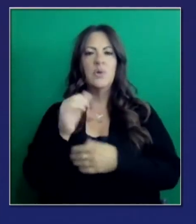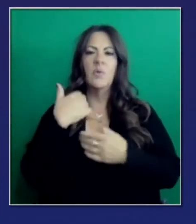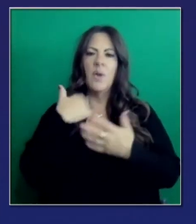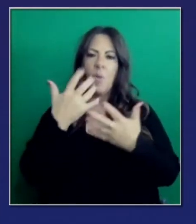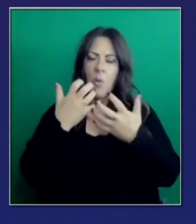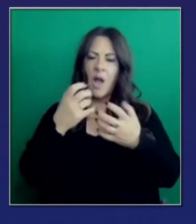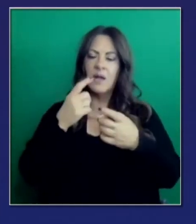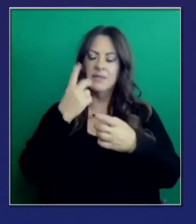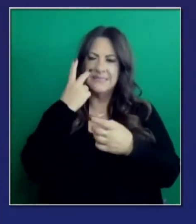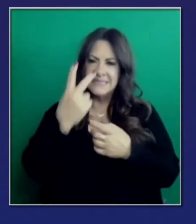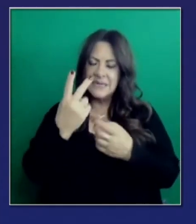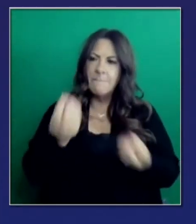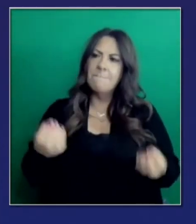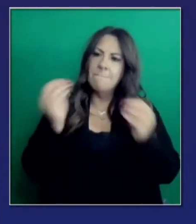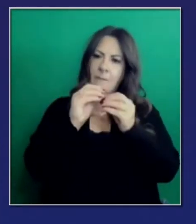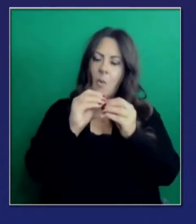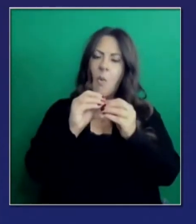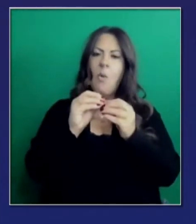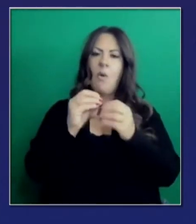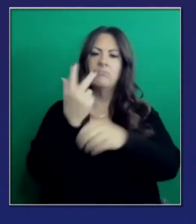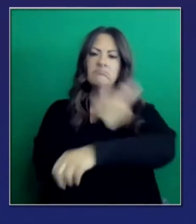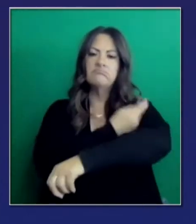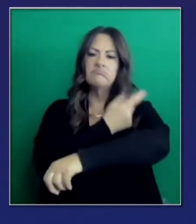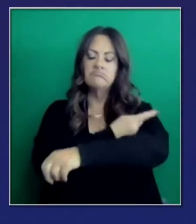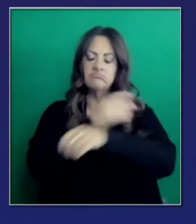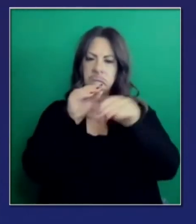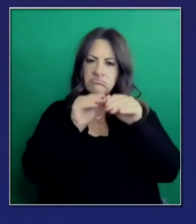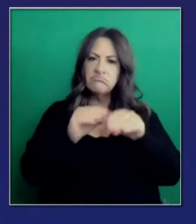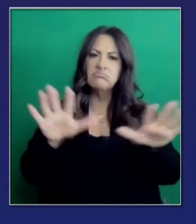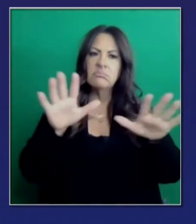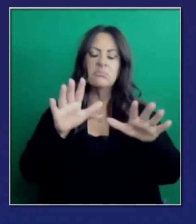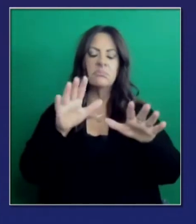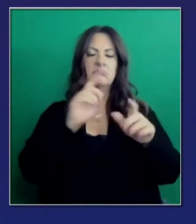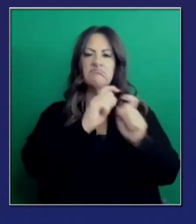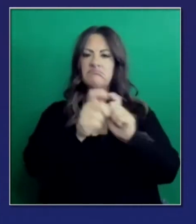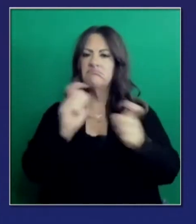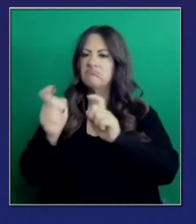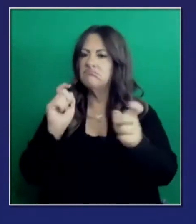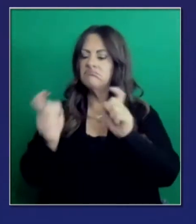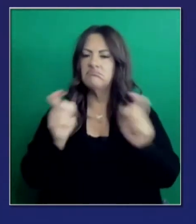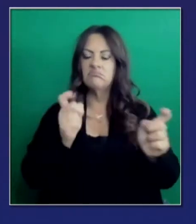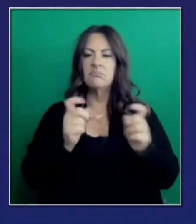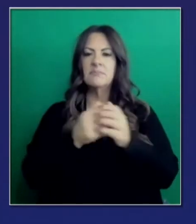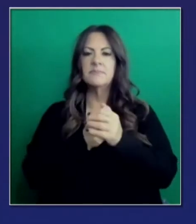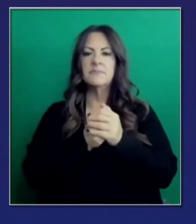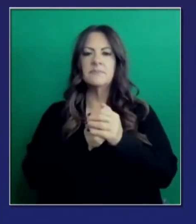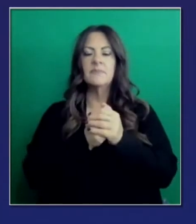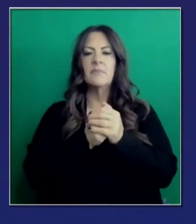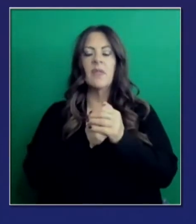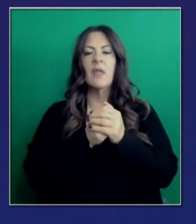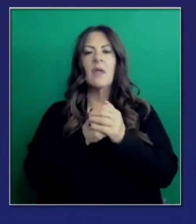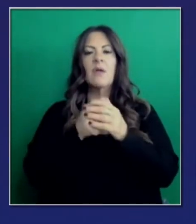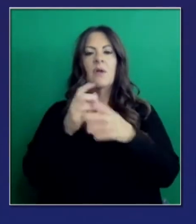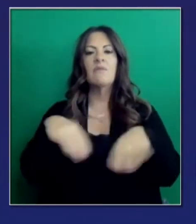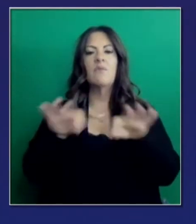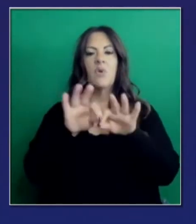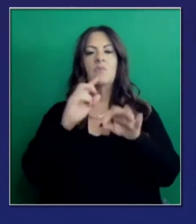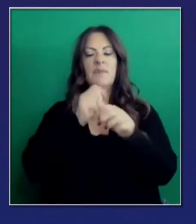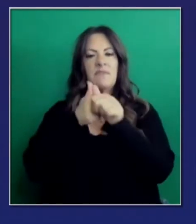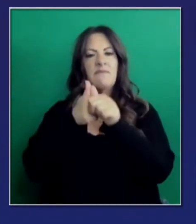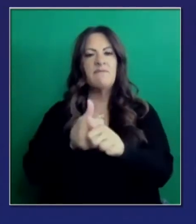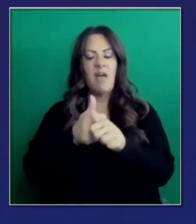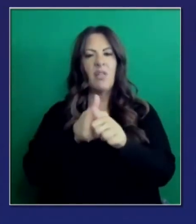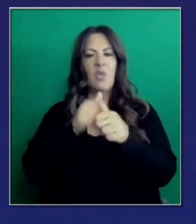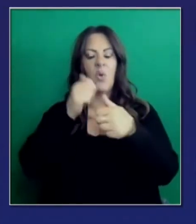to increase significantly. And that will be a combination of many, many factors, a number of which we will discuss here in a moment. You